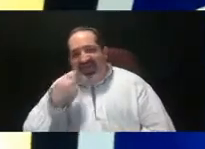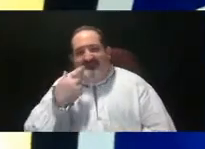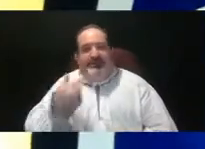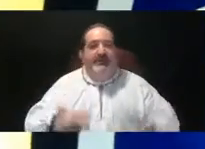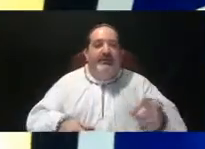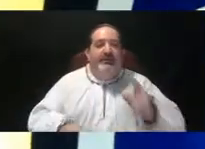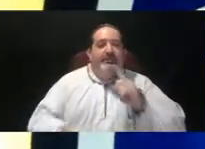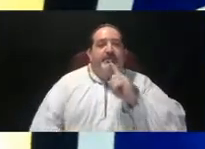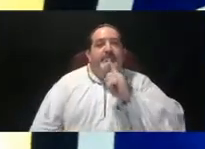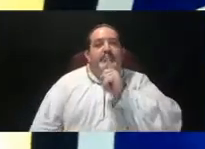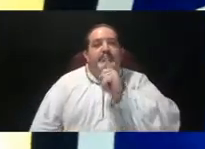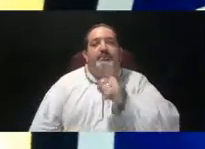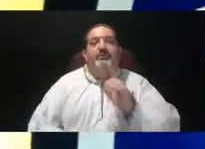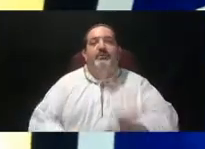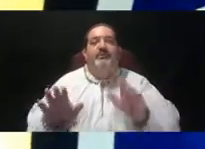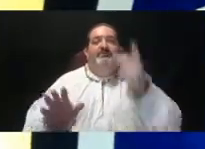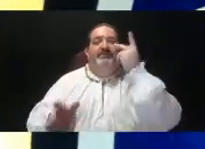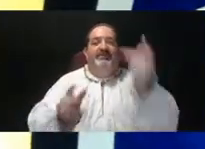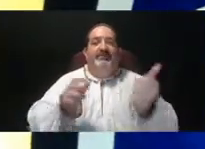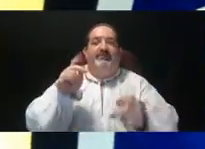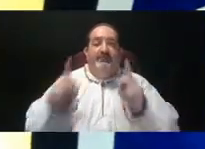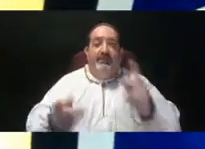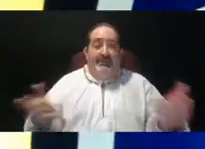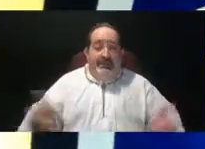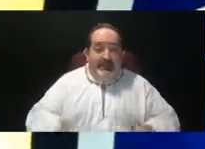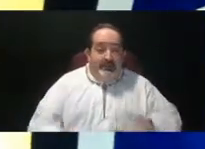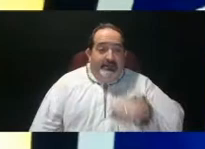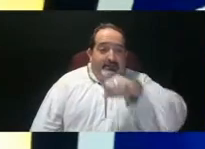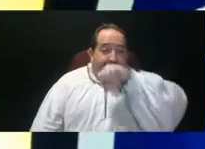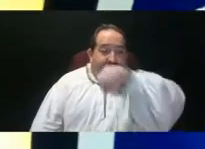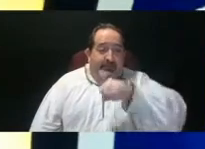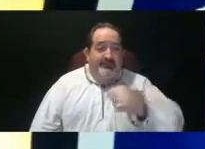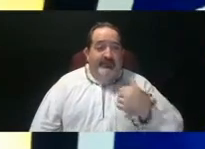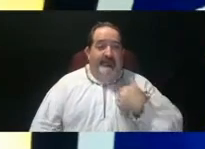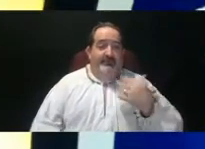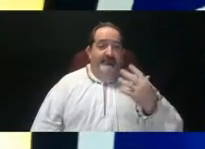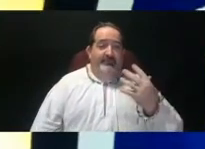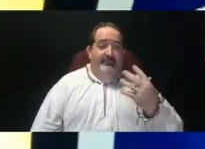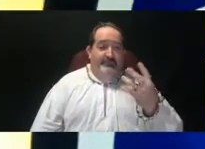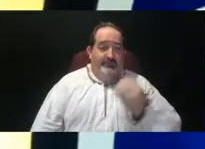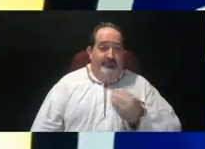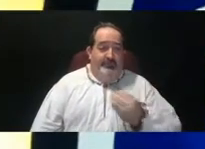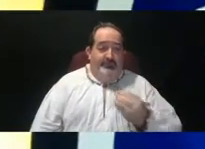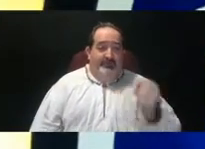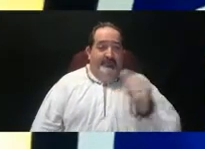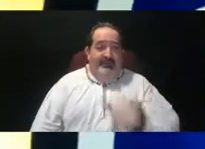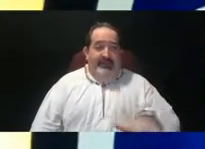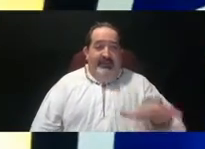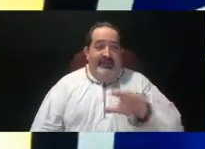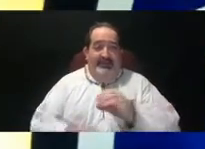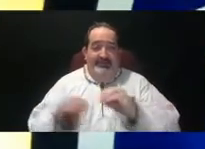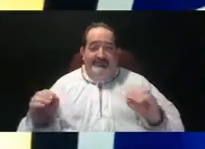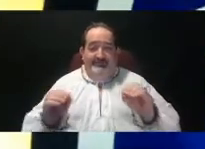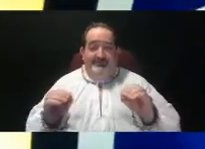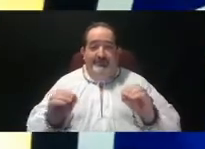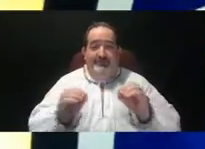It was really wonderful seeing everybody. And it's lovely that we have this beautiful land that's no longer